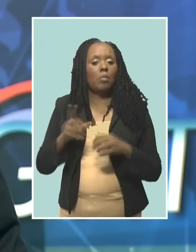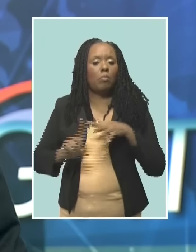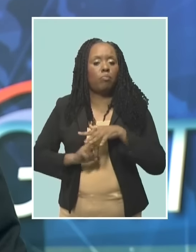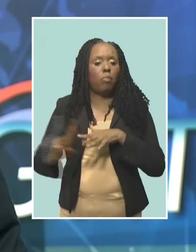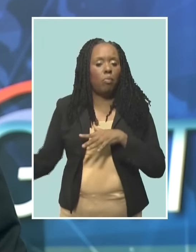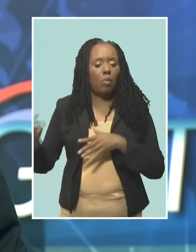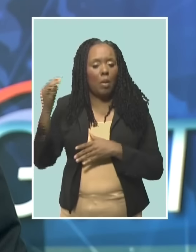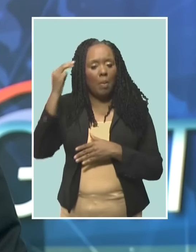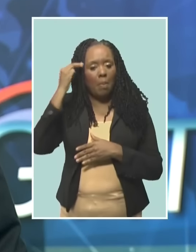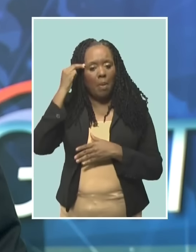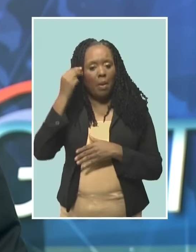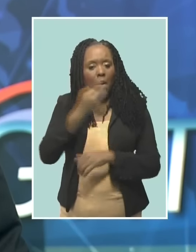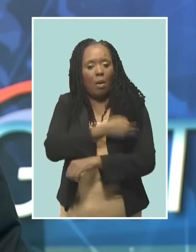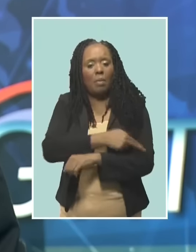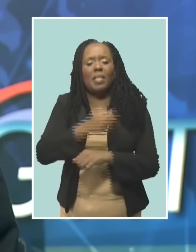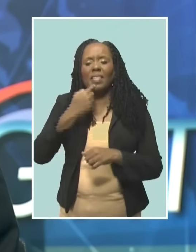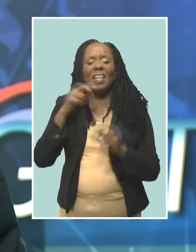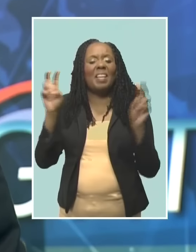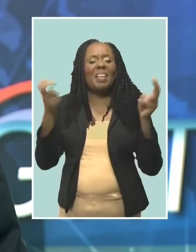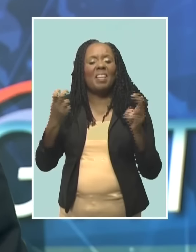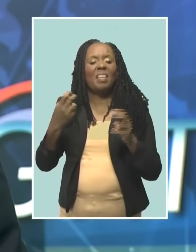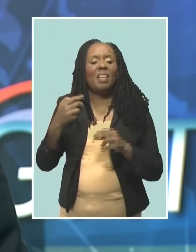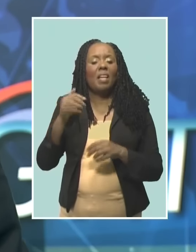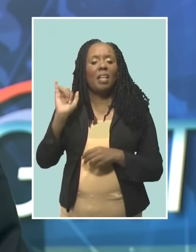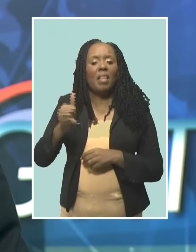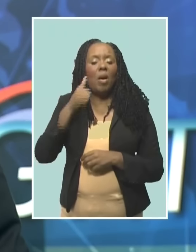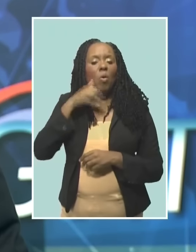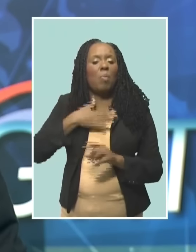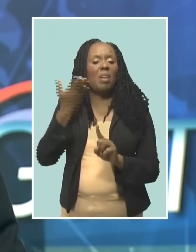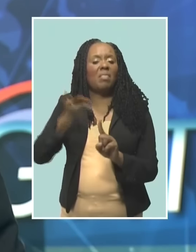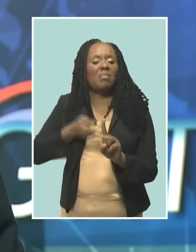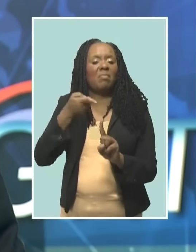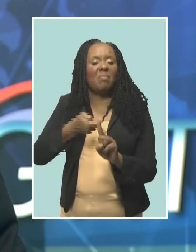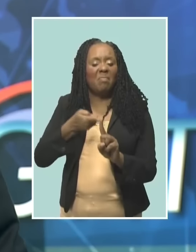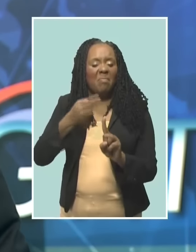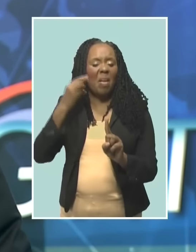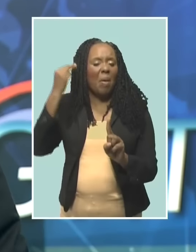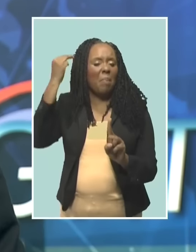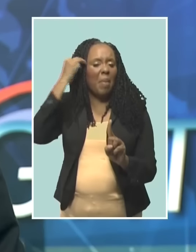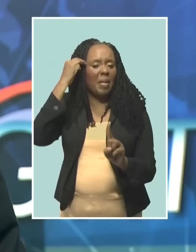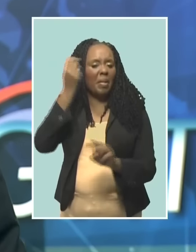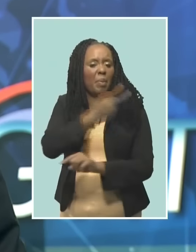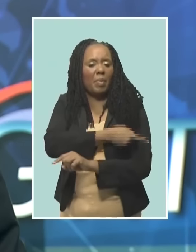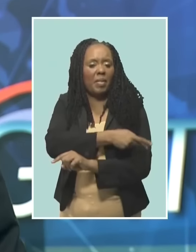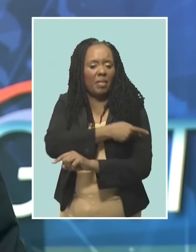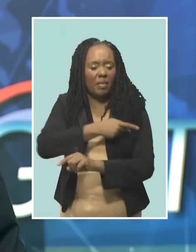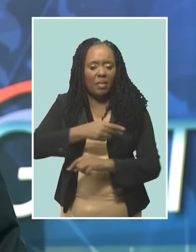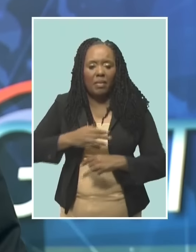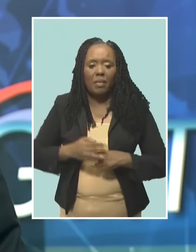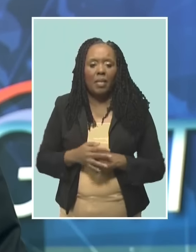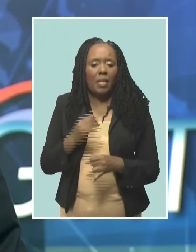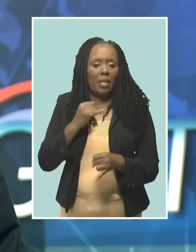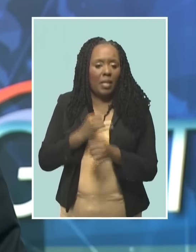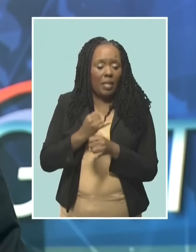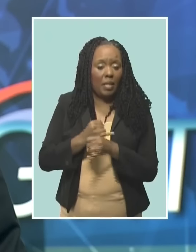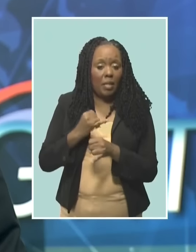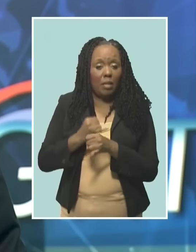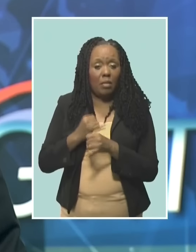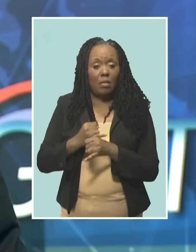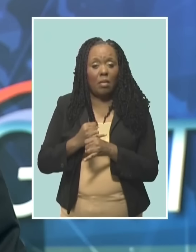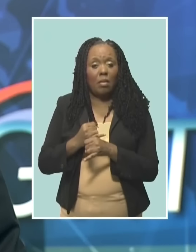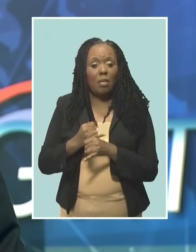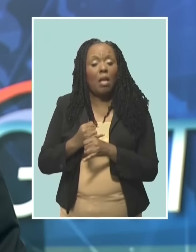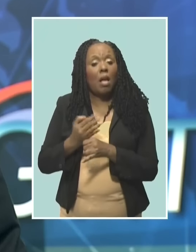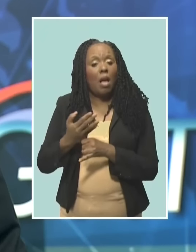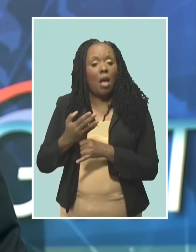psychiatric hospital as a mental patient has been described as unfortunate. The institution's senior consultant psychiatrist,